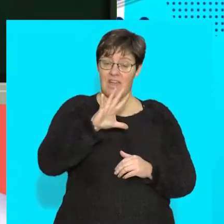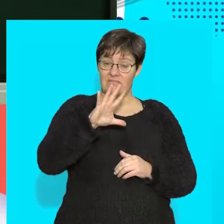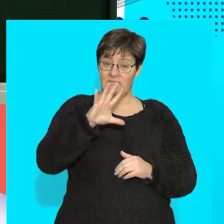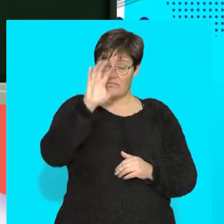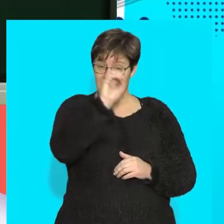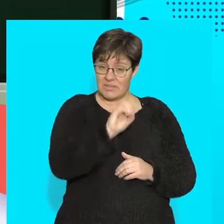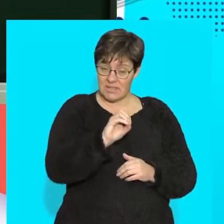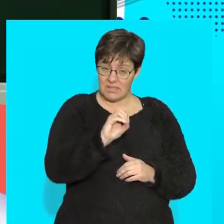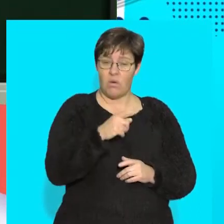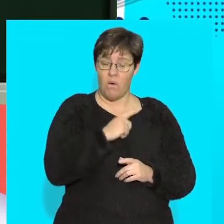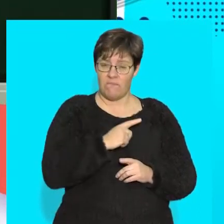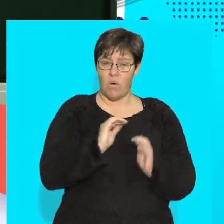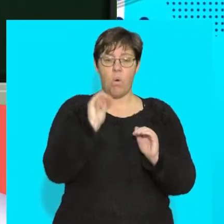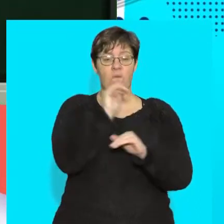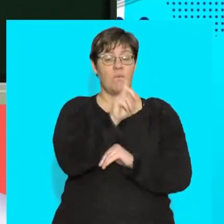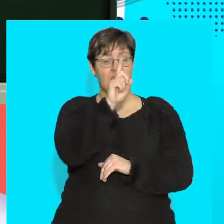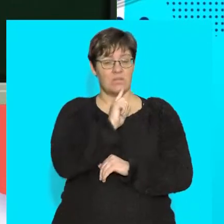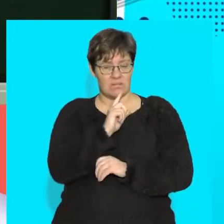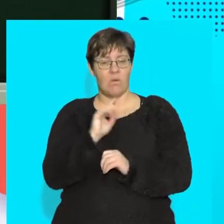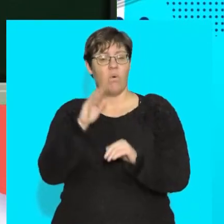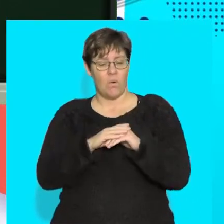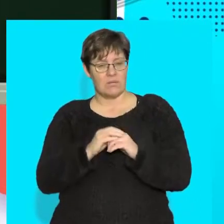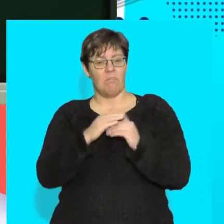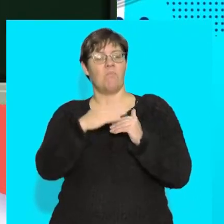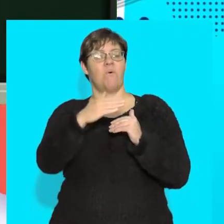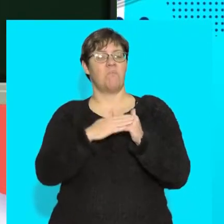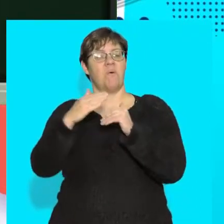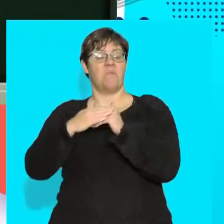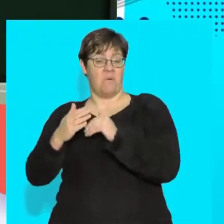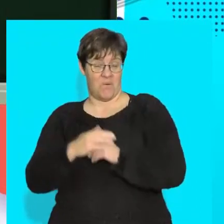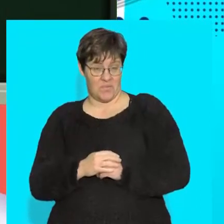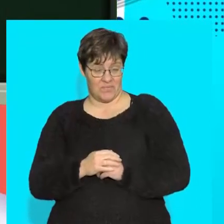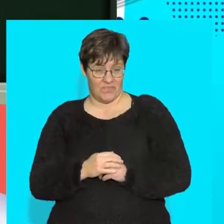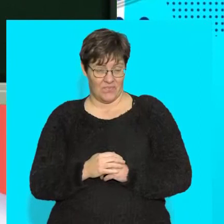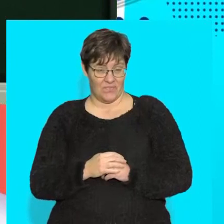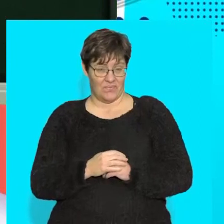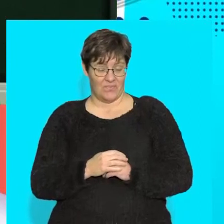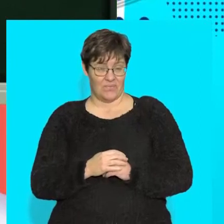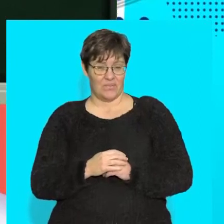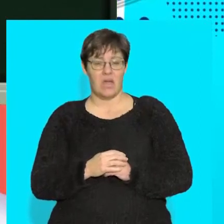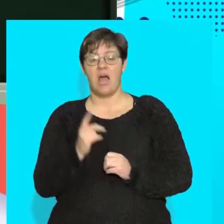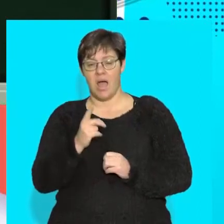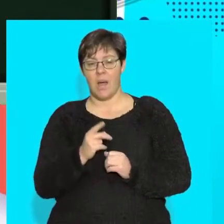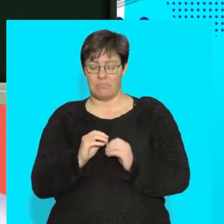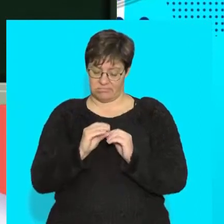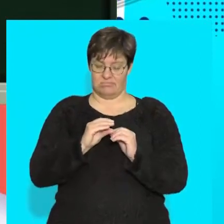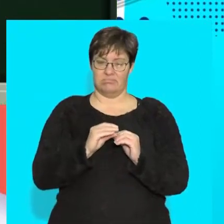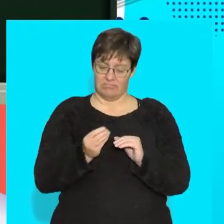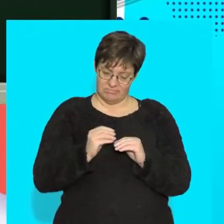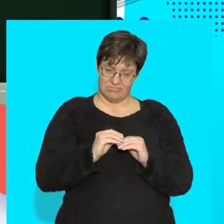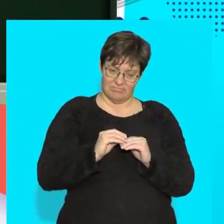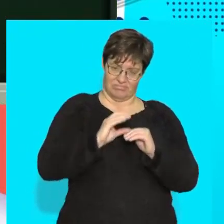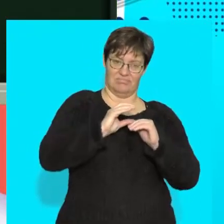that is greater than 1,000 rand is always going to be a bit more, you see. So every time you're getting more money as the